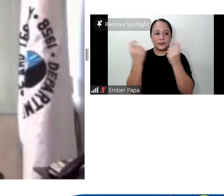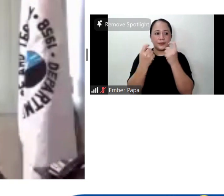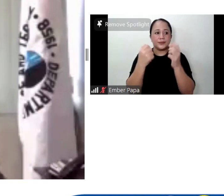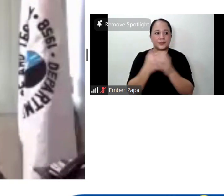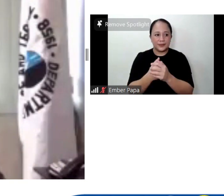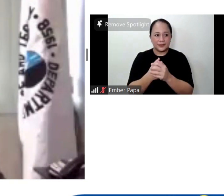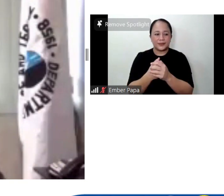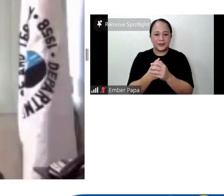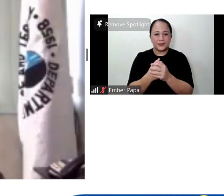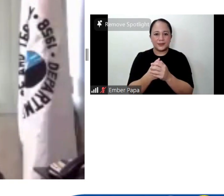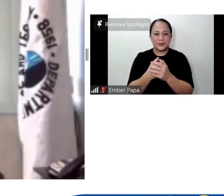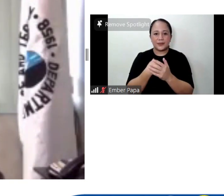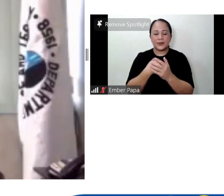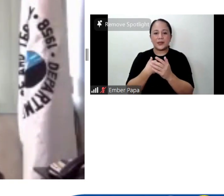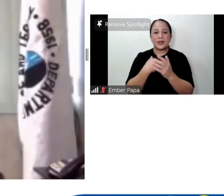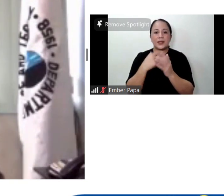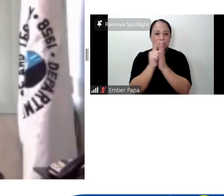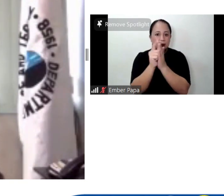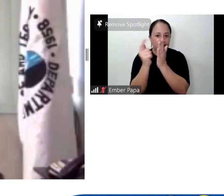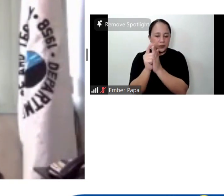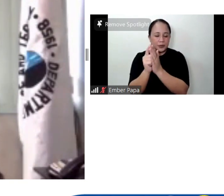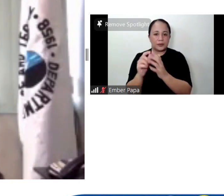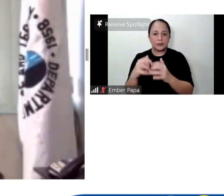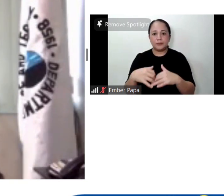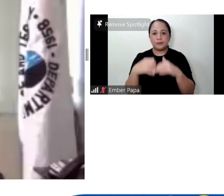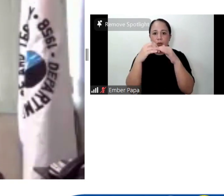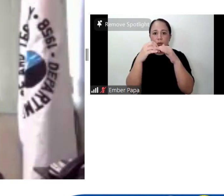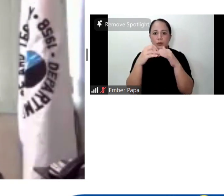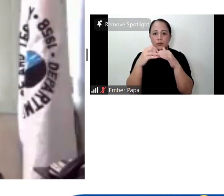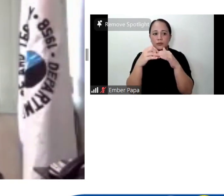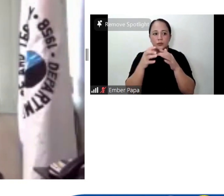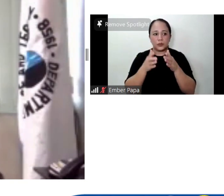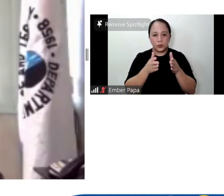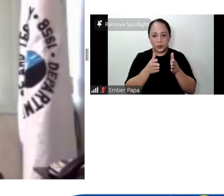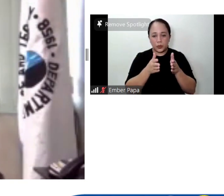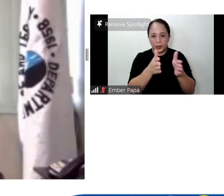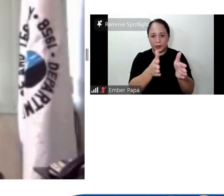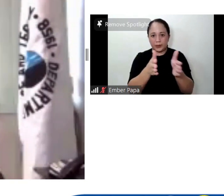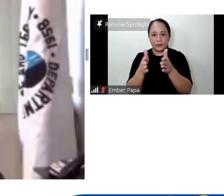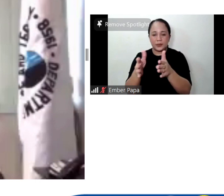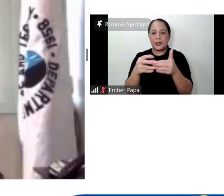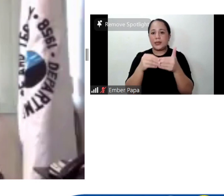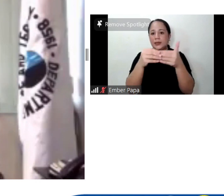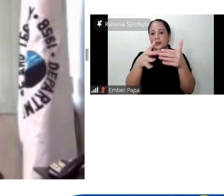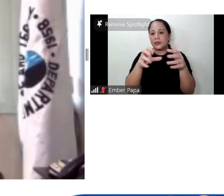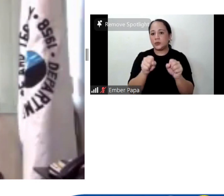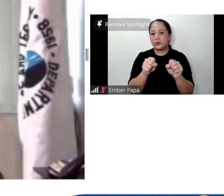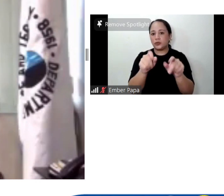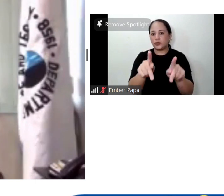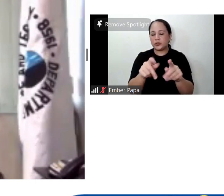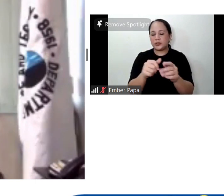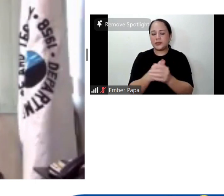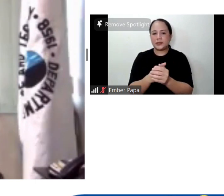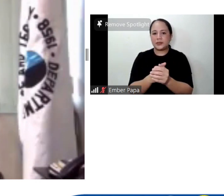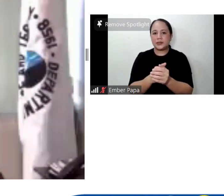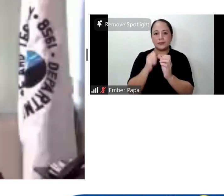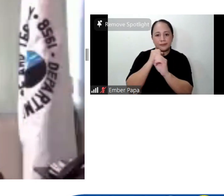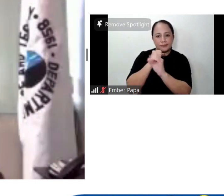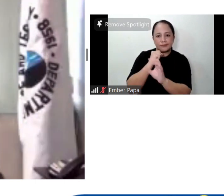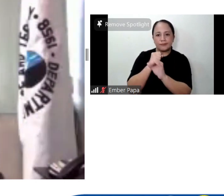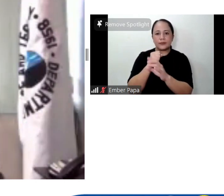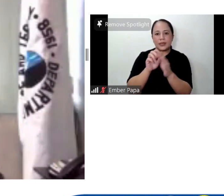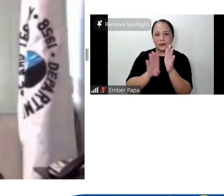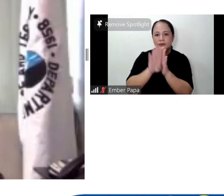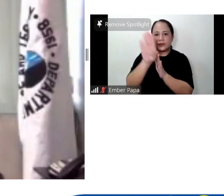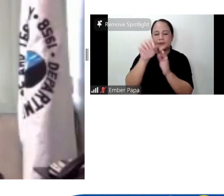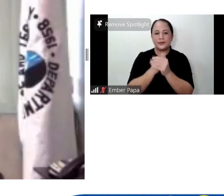theme, Libraries Building Roads, Readers, Opportunities, Advocacies,